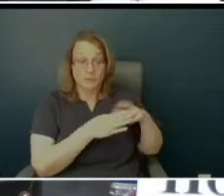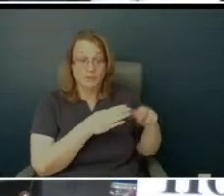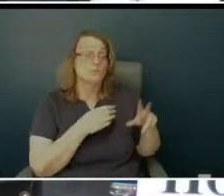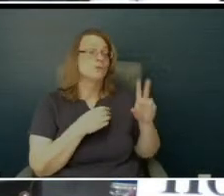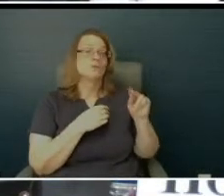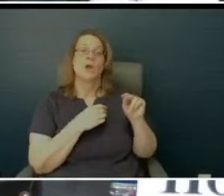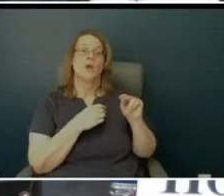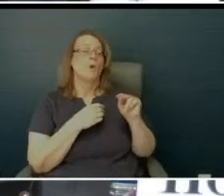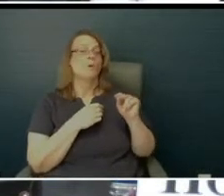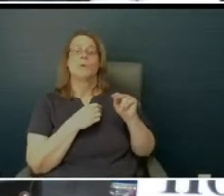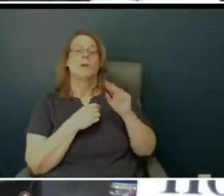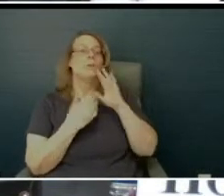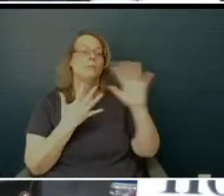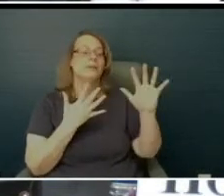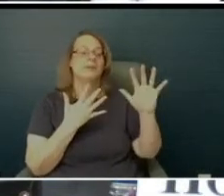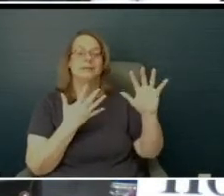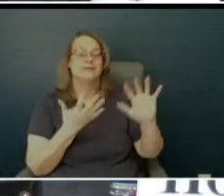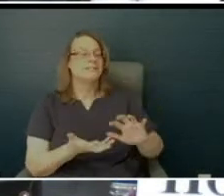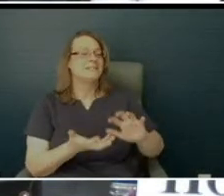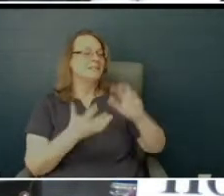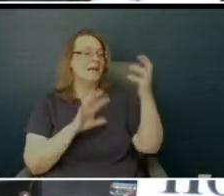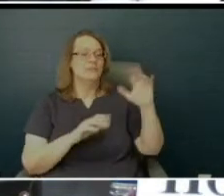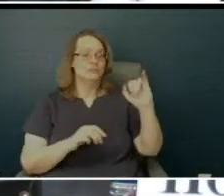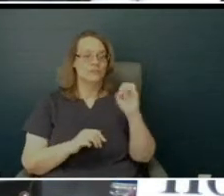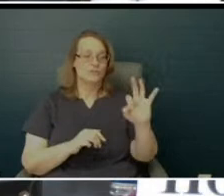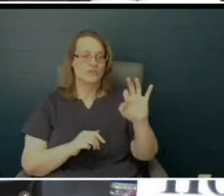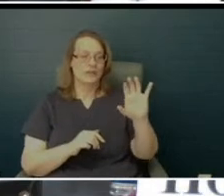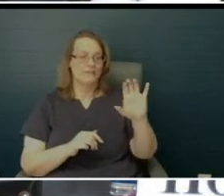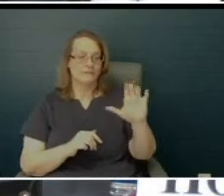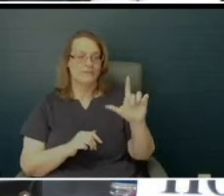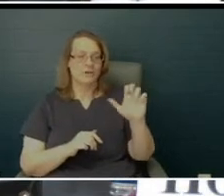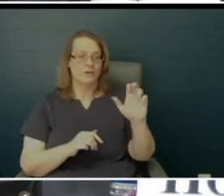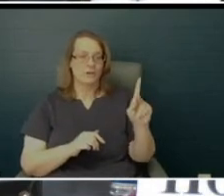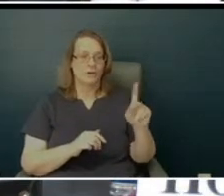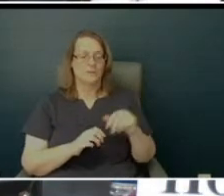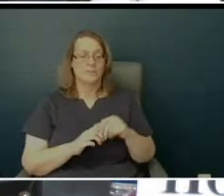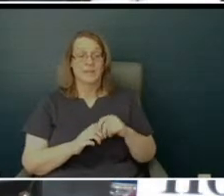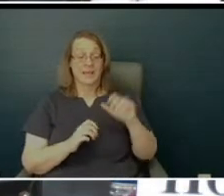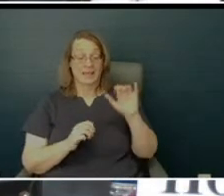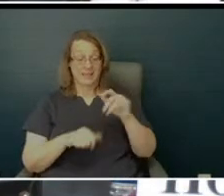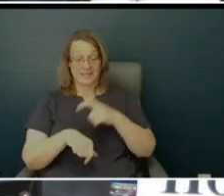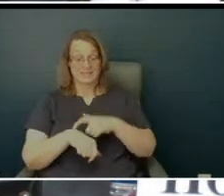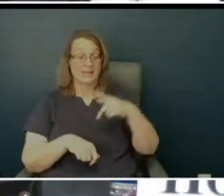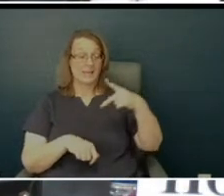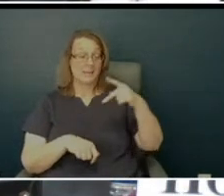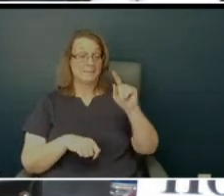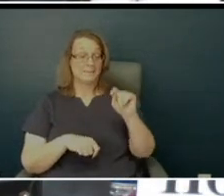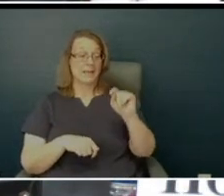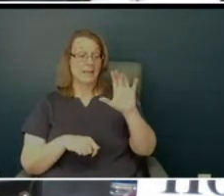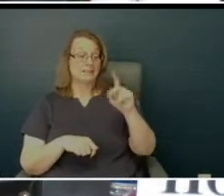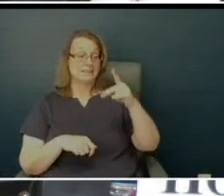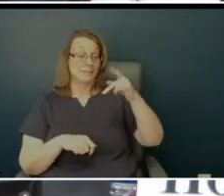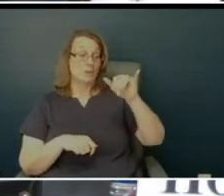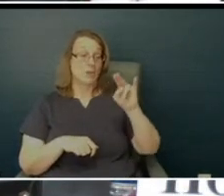Jeff Clark. And I think at that point, Pat Cipollone said, yeah, this is a murder-suicide pact, this letter.